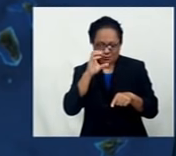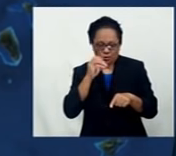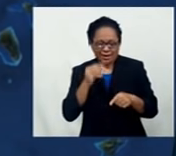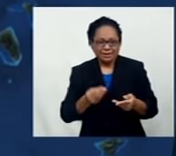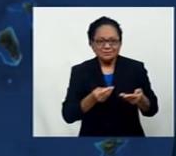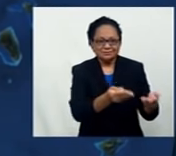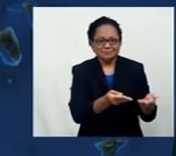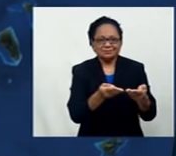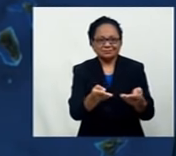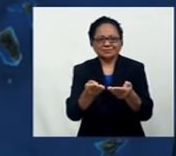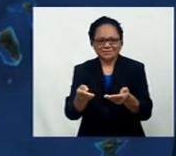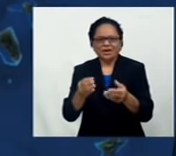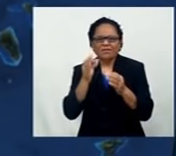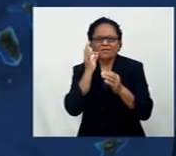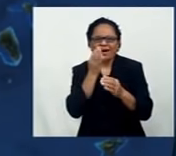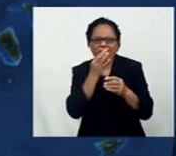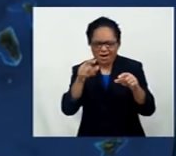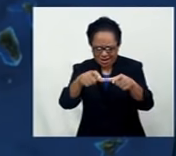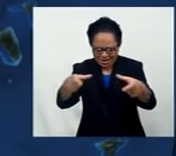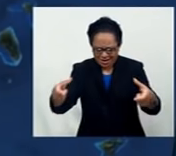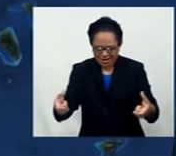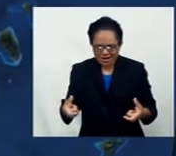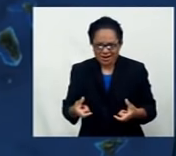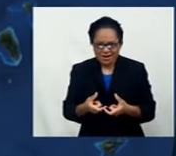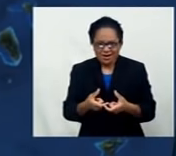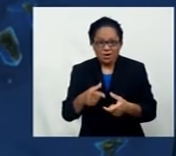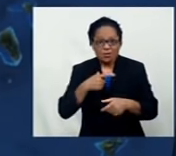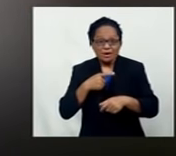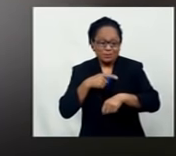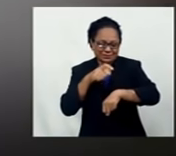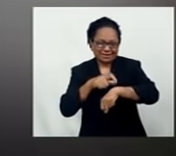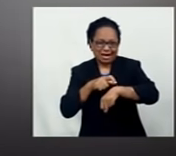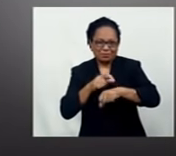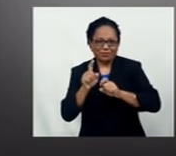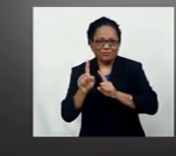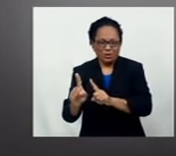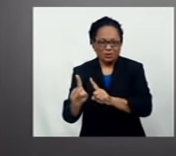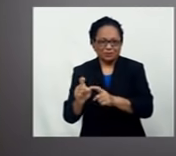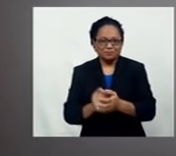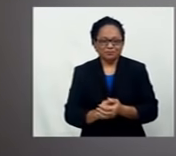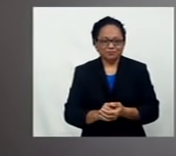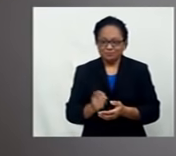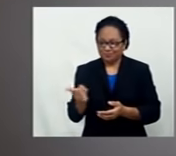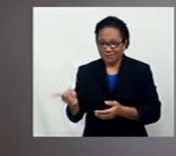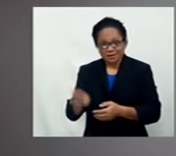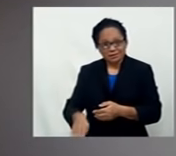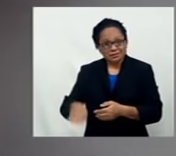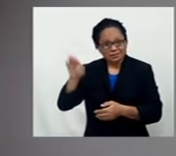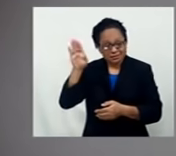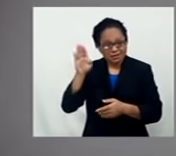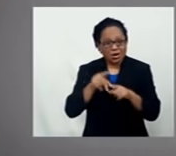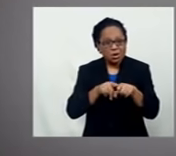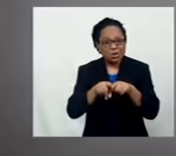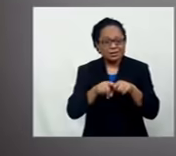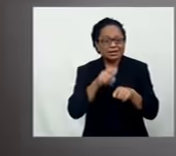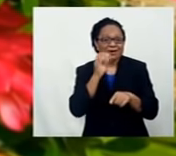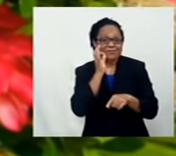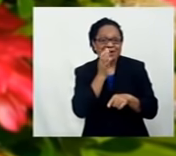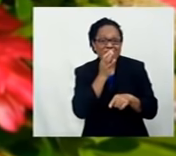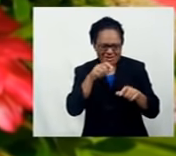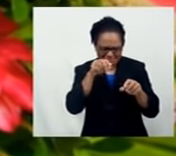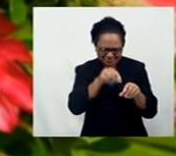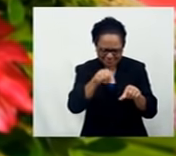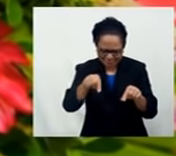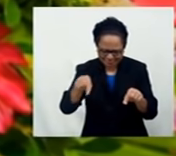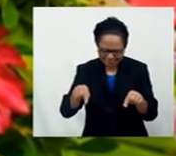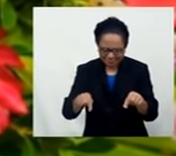the funeral wreaths within the time expected. Ravutu, who grew up learning the art of flower arrangement, says during this